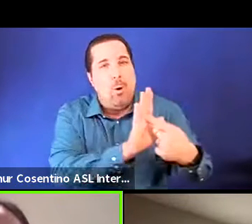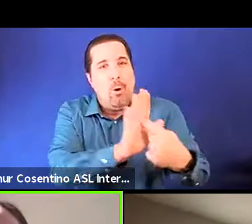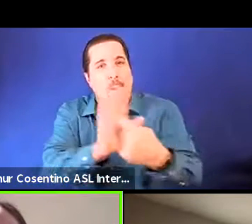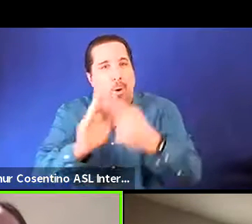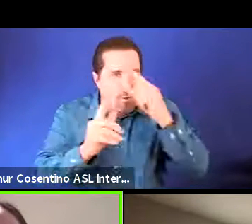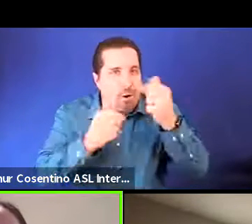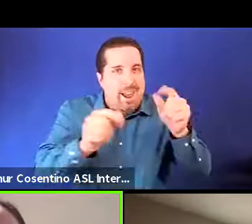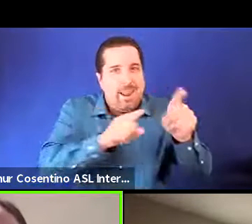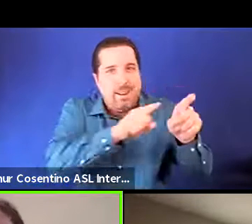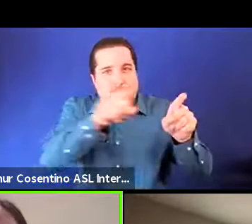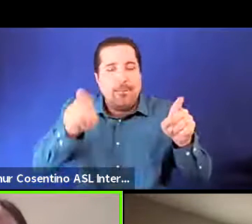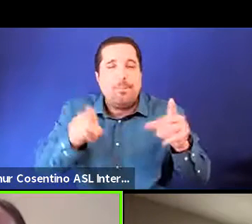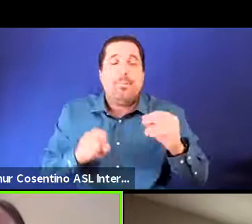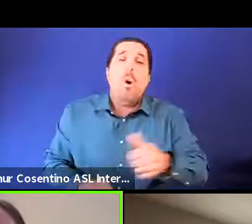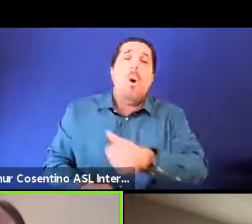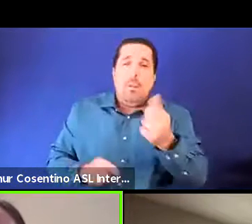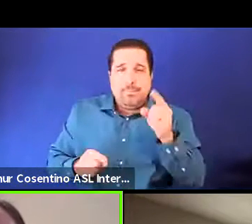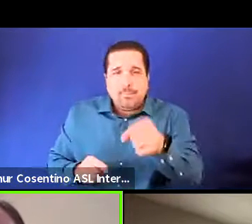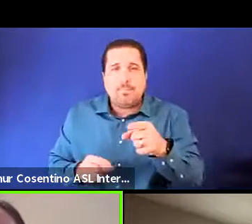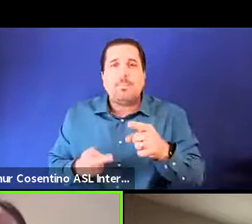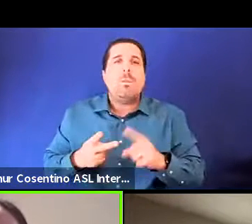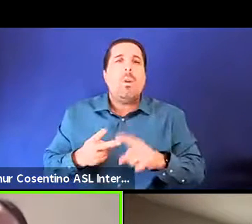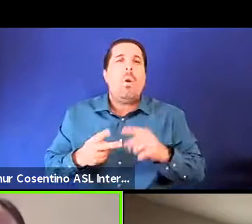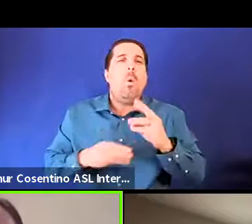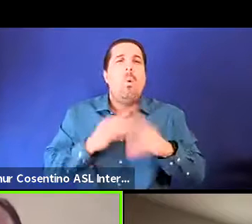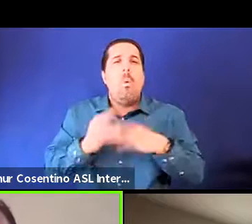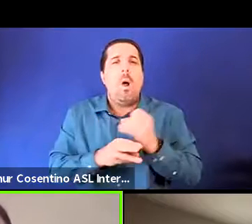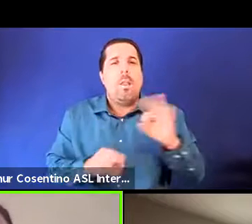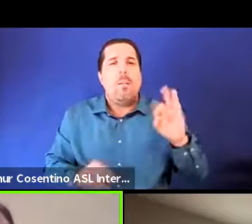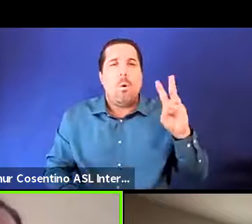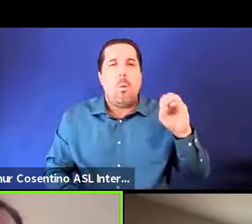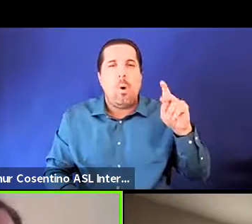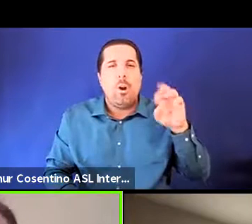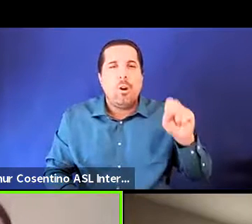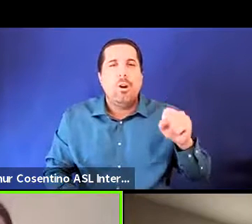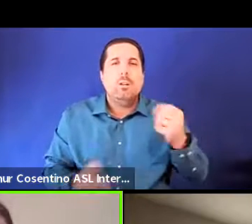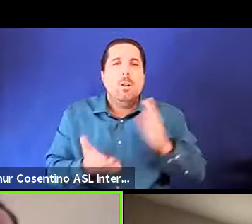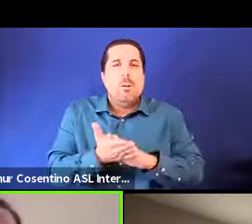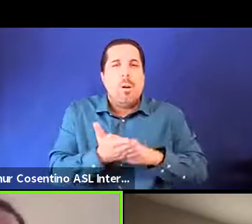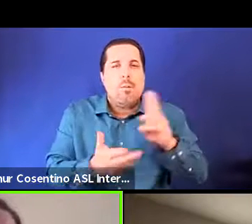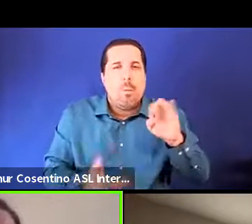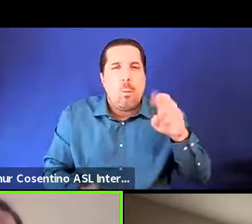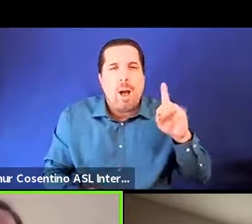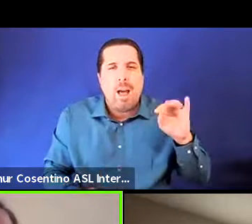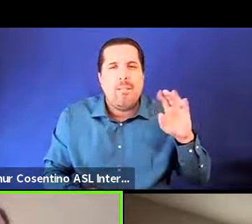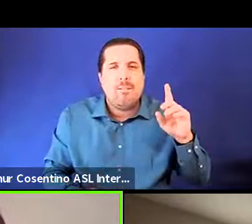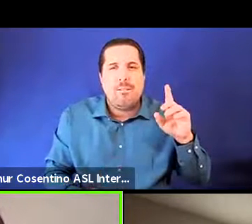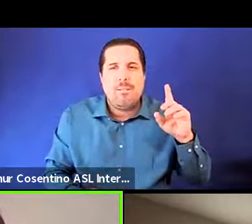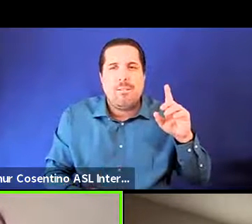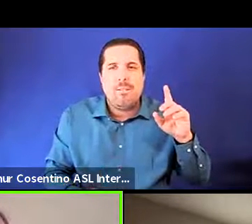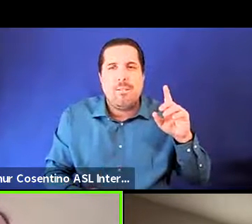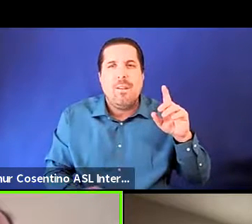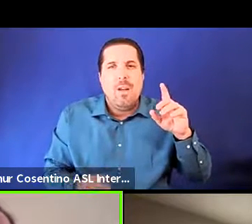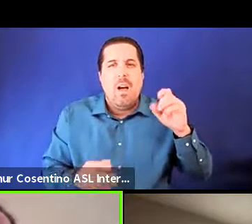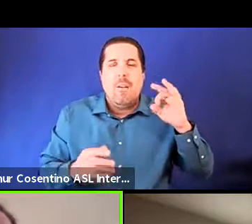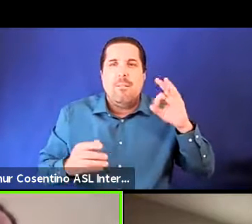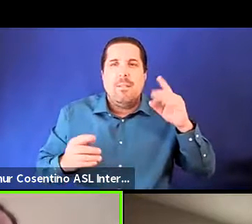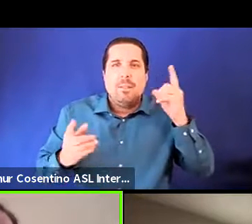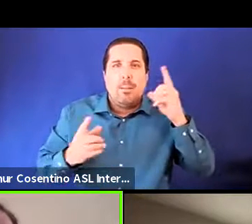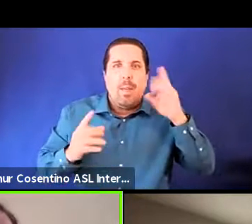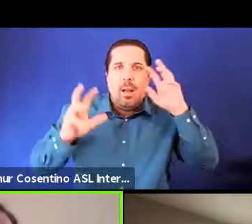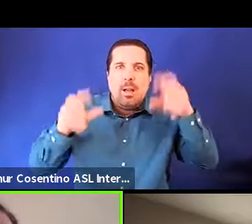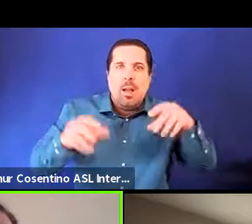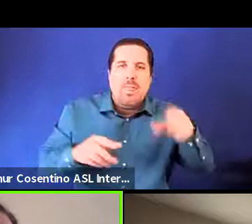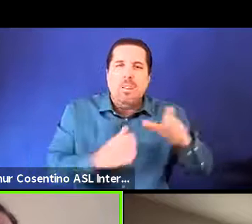reading this book, The World of Wonders, in praise of fireflies, whale sharks, and other astonishments. It's a really